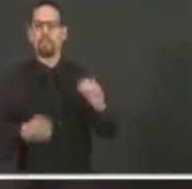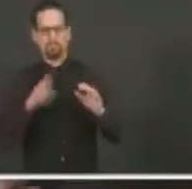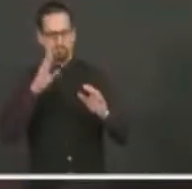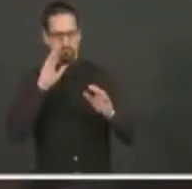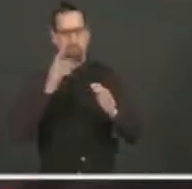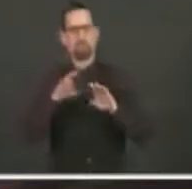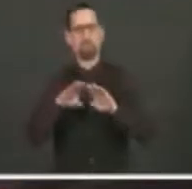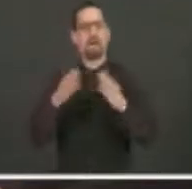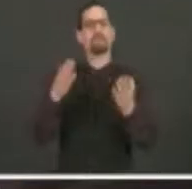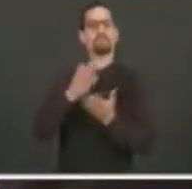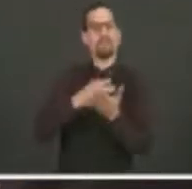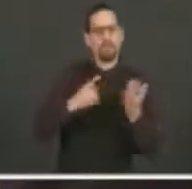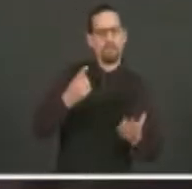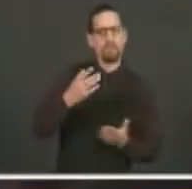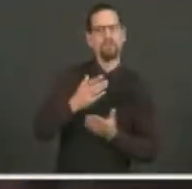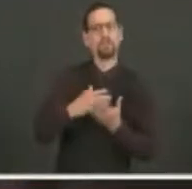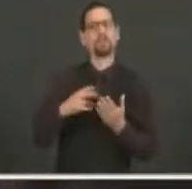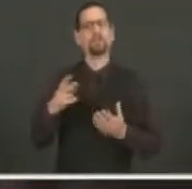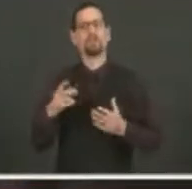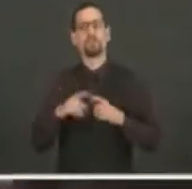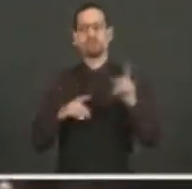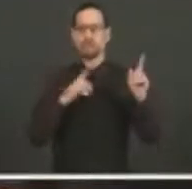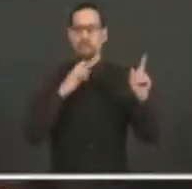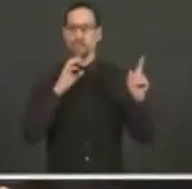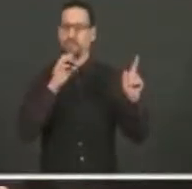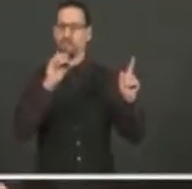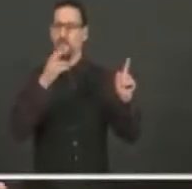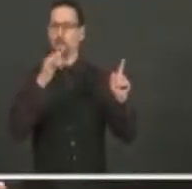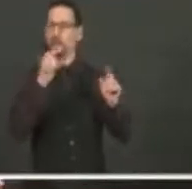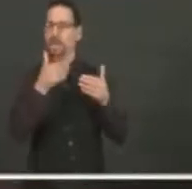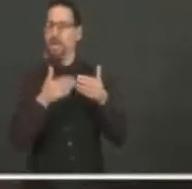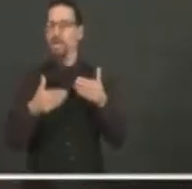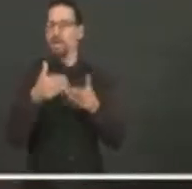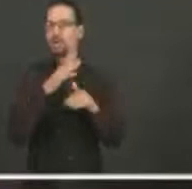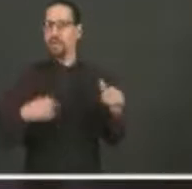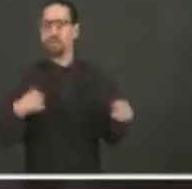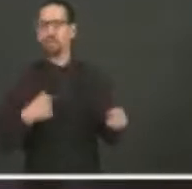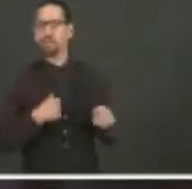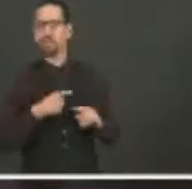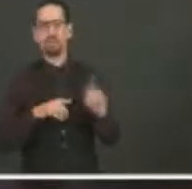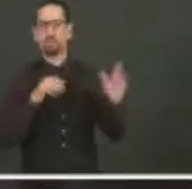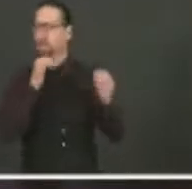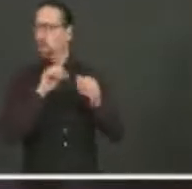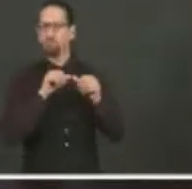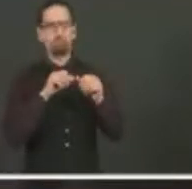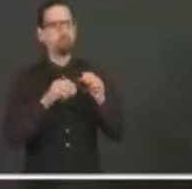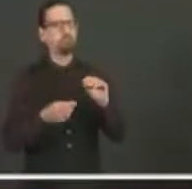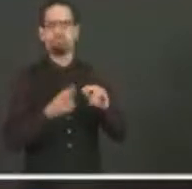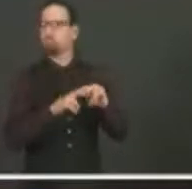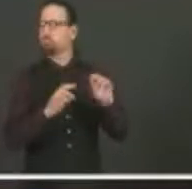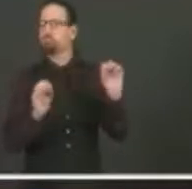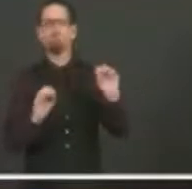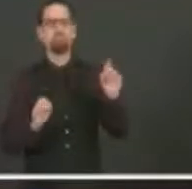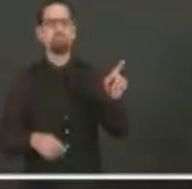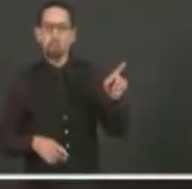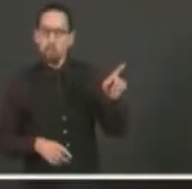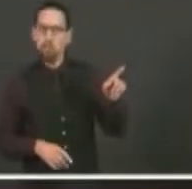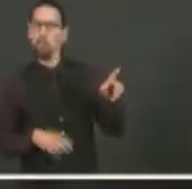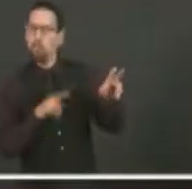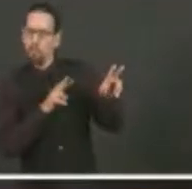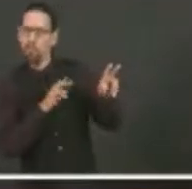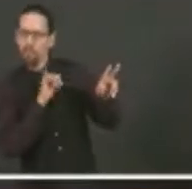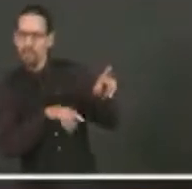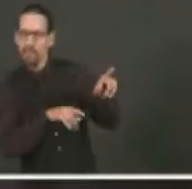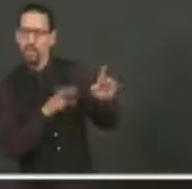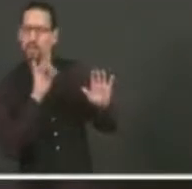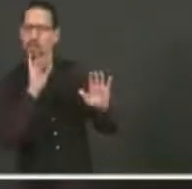They're actually a little bit ahead of us, and they haven't seen any spikes. So I think you can't say a